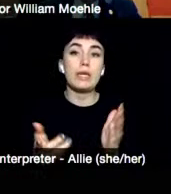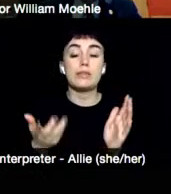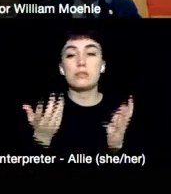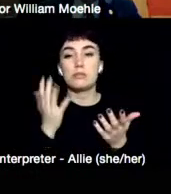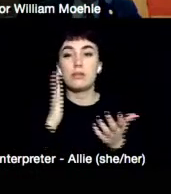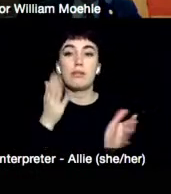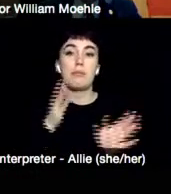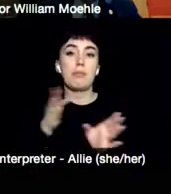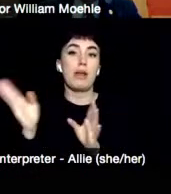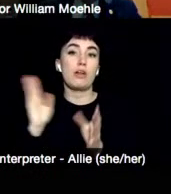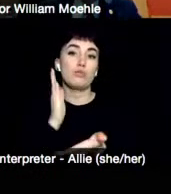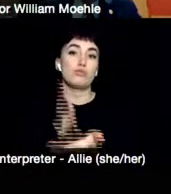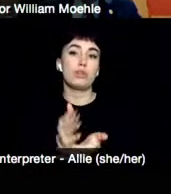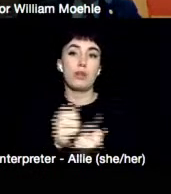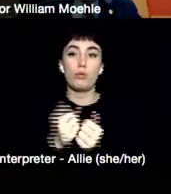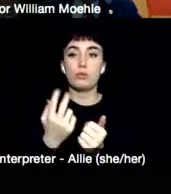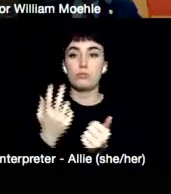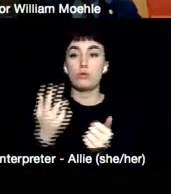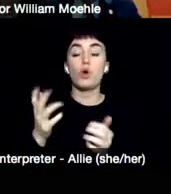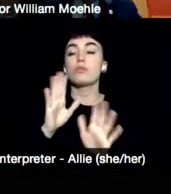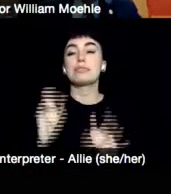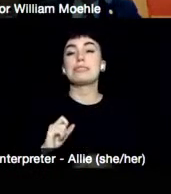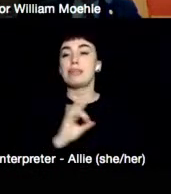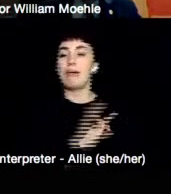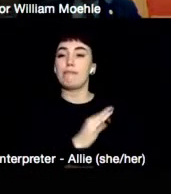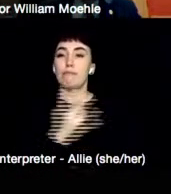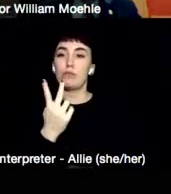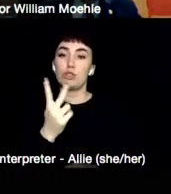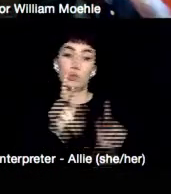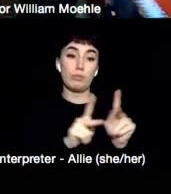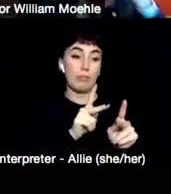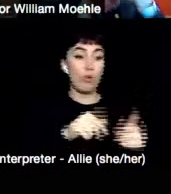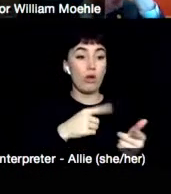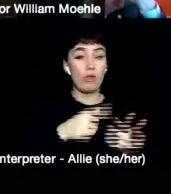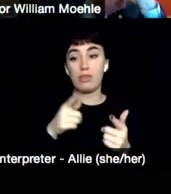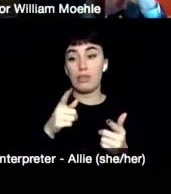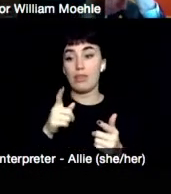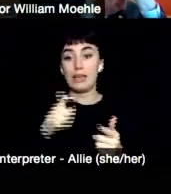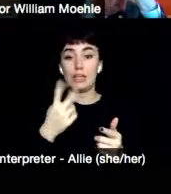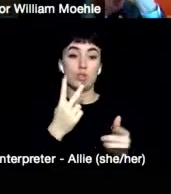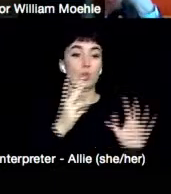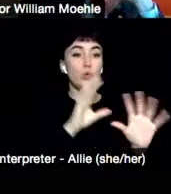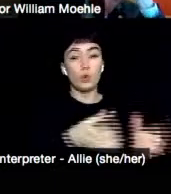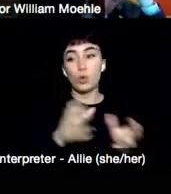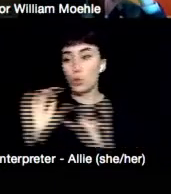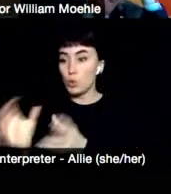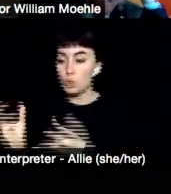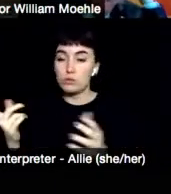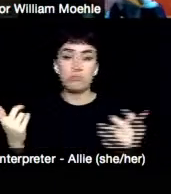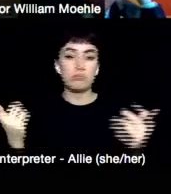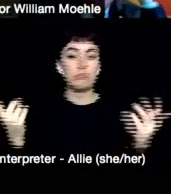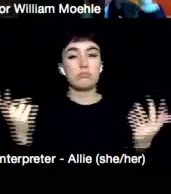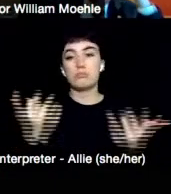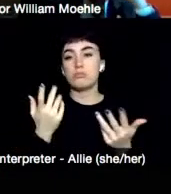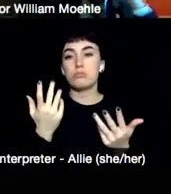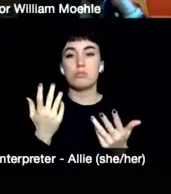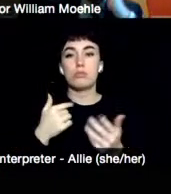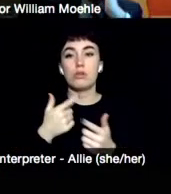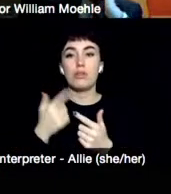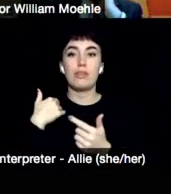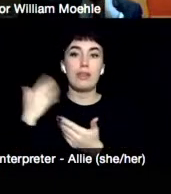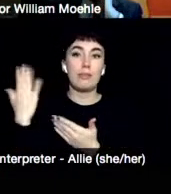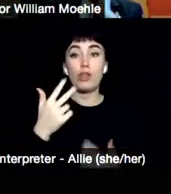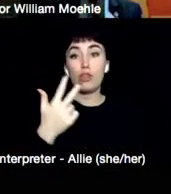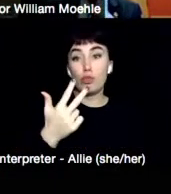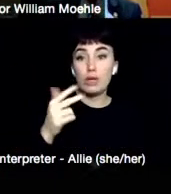on staffing it with 2 people, and then it looks like they can't, or 2 crews, and then they can't get it done. So they may bring in 3 crews or